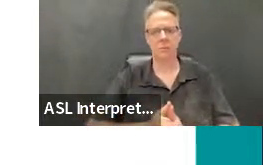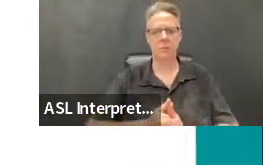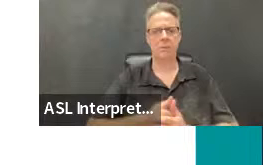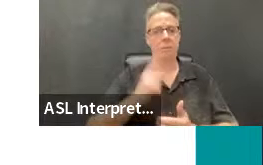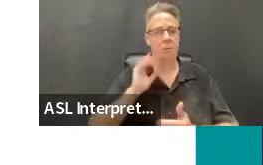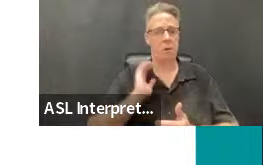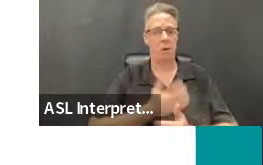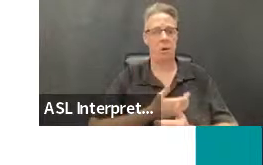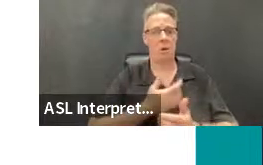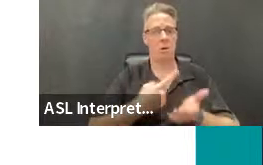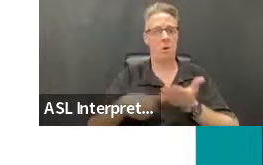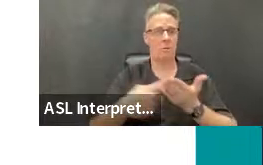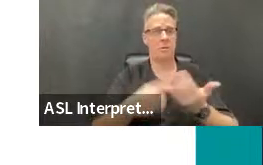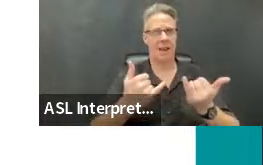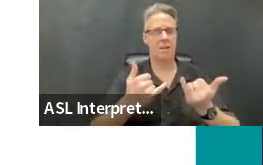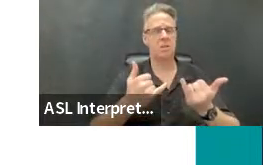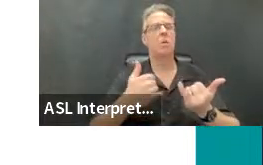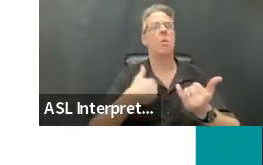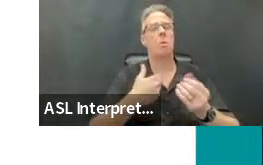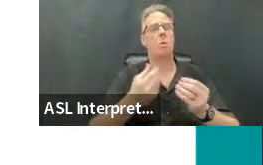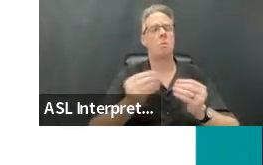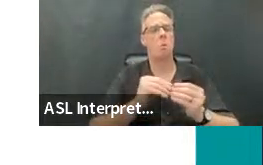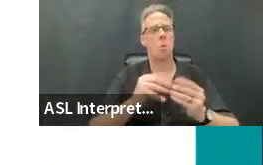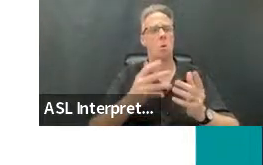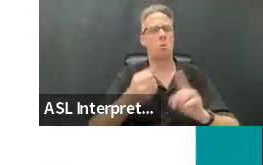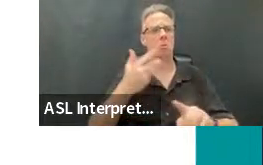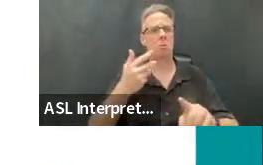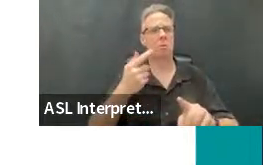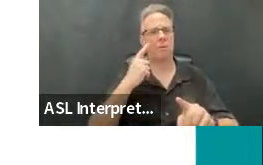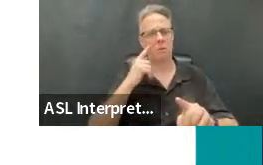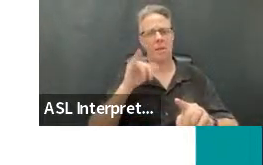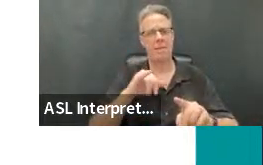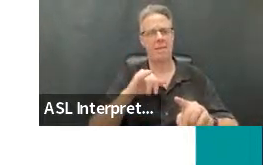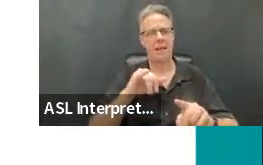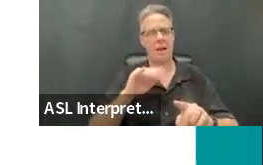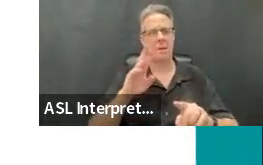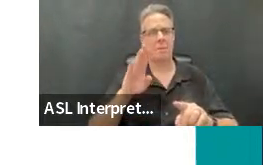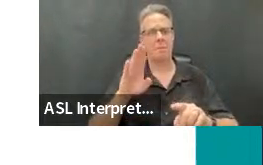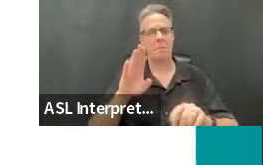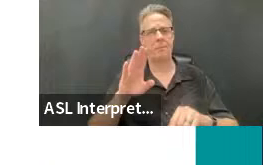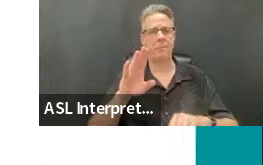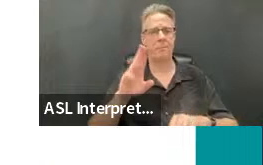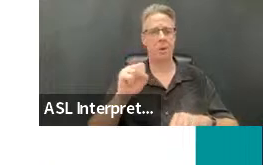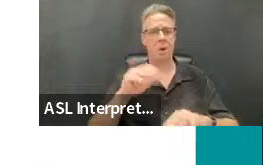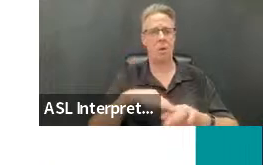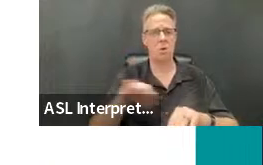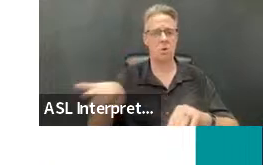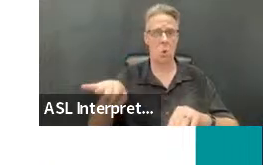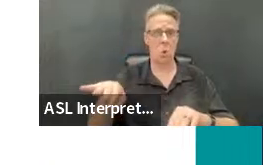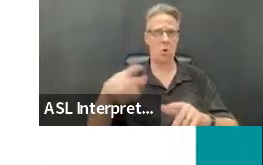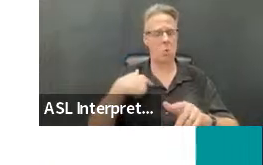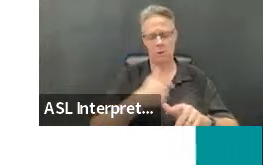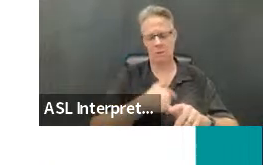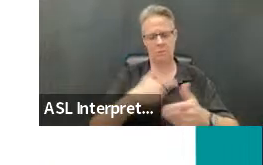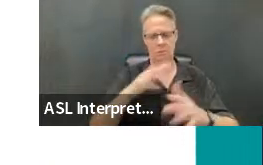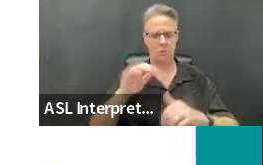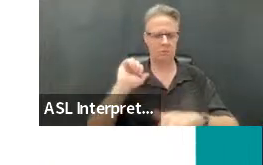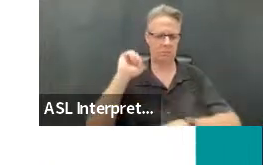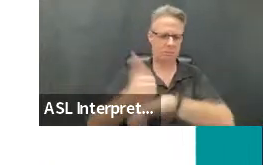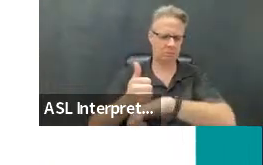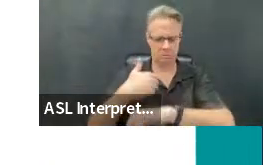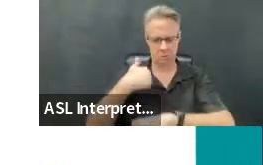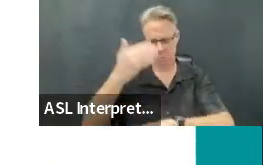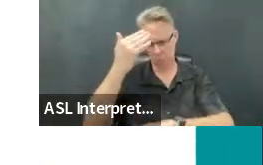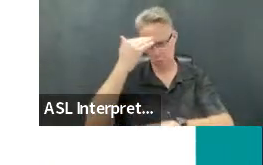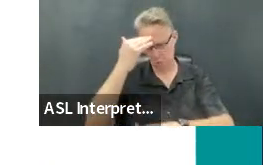today, sort of wanting to talk about removing that standalone BRT or standalone bus on shoulder option because it's already